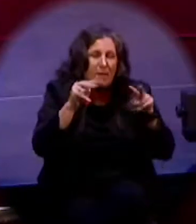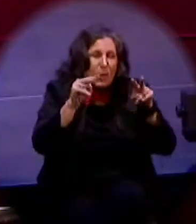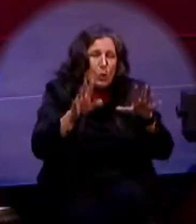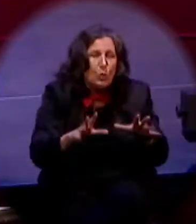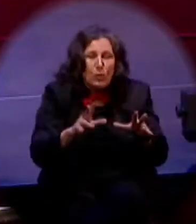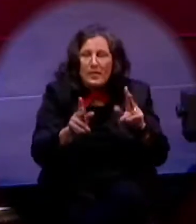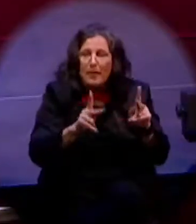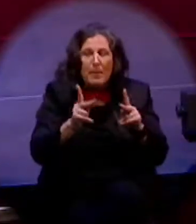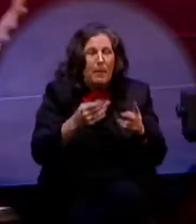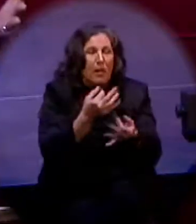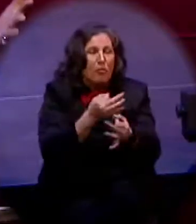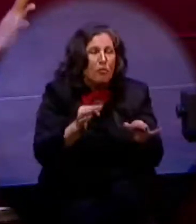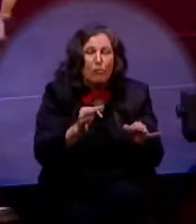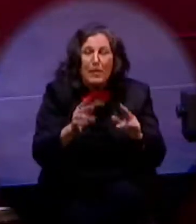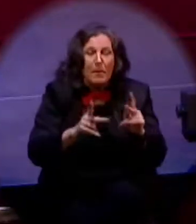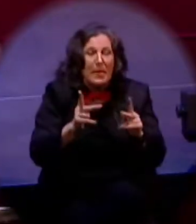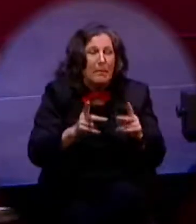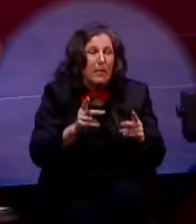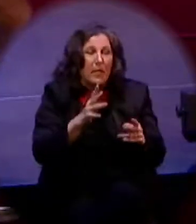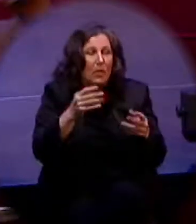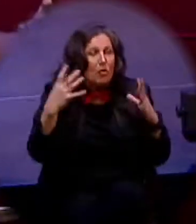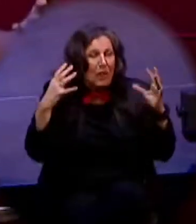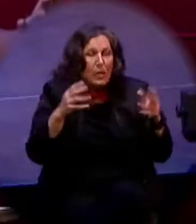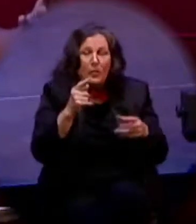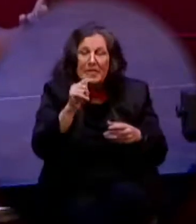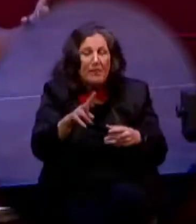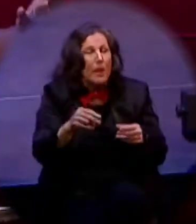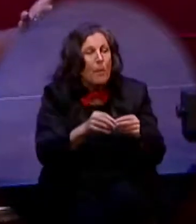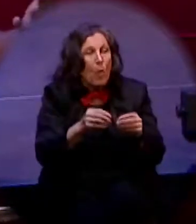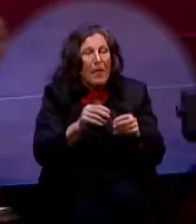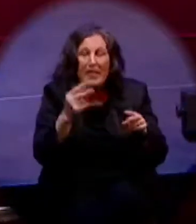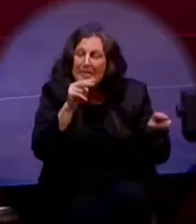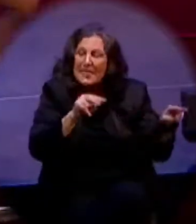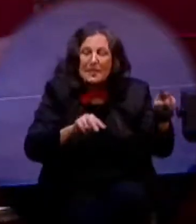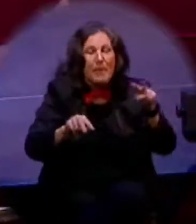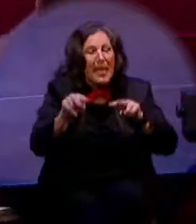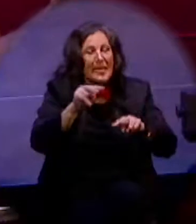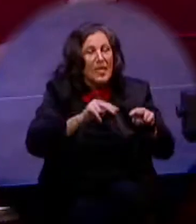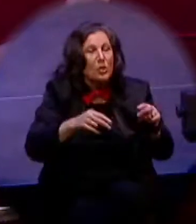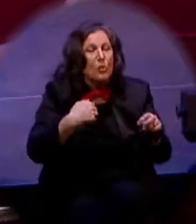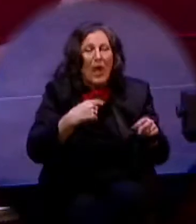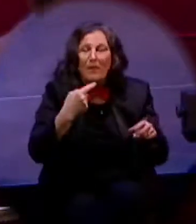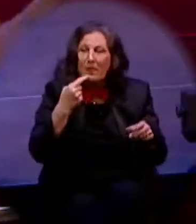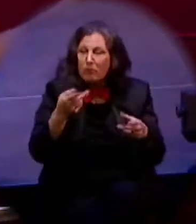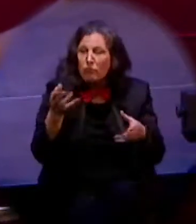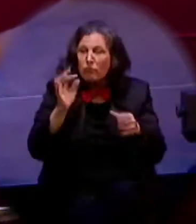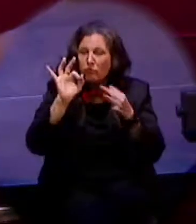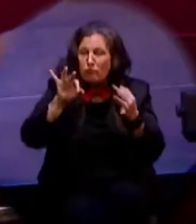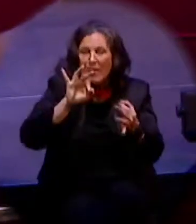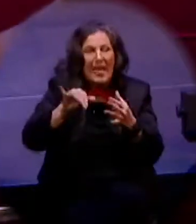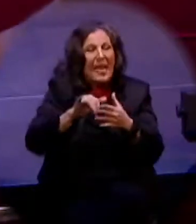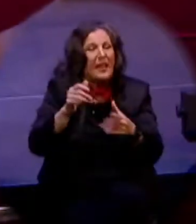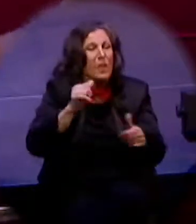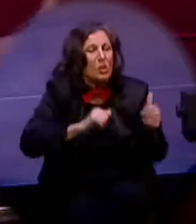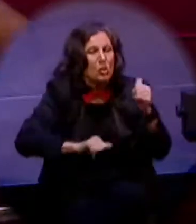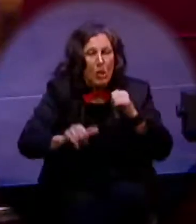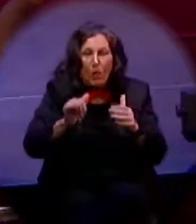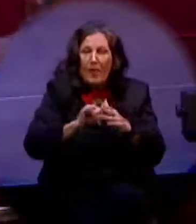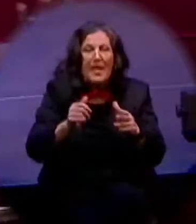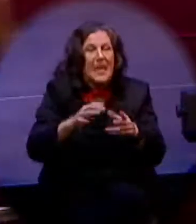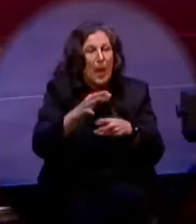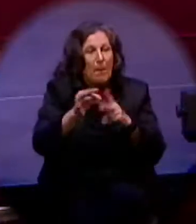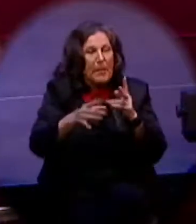and Brooklyn Free Speech radio listeners, to be more than spectators, right? And to have a say in the show. So that's how People's Choice was